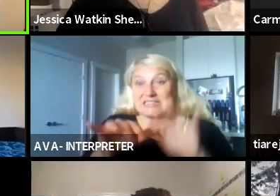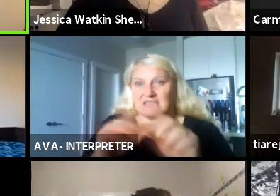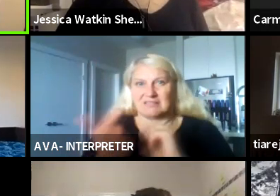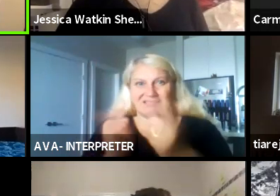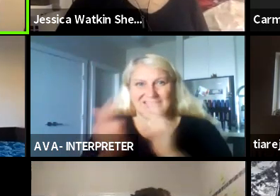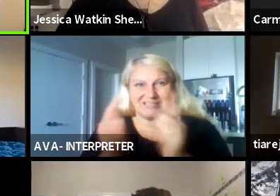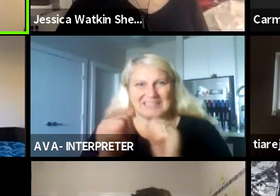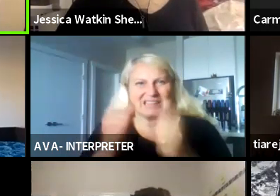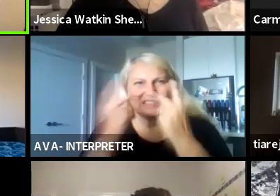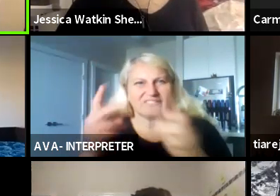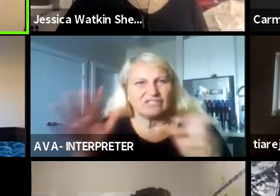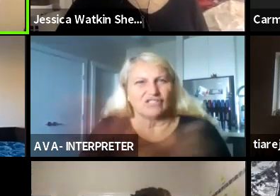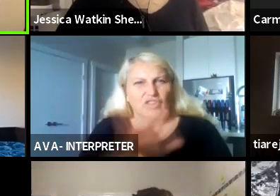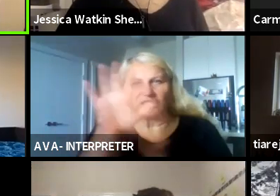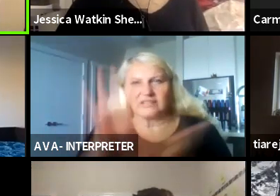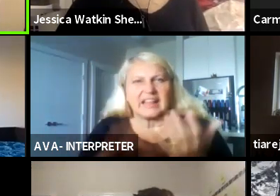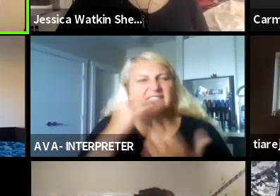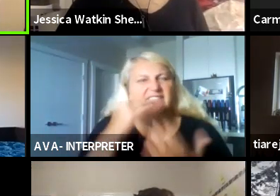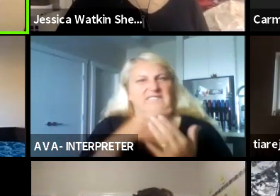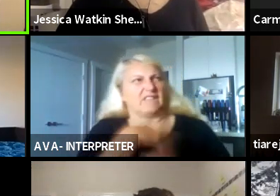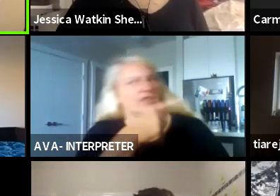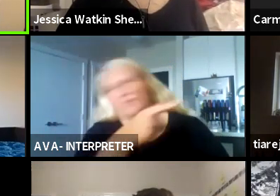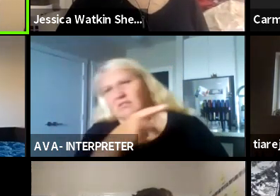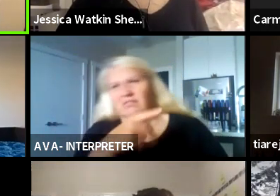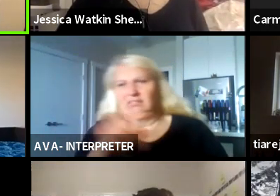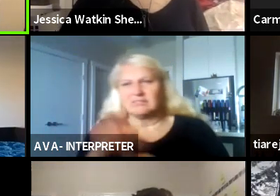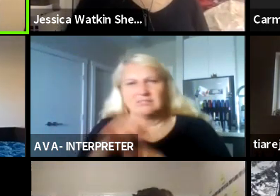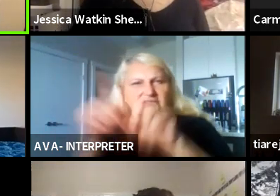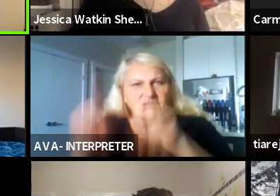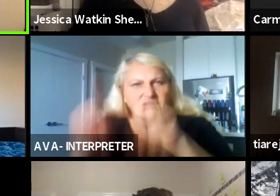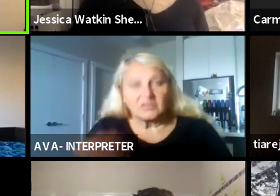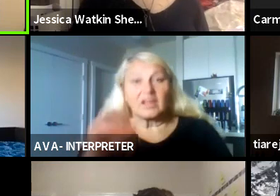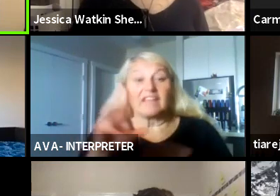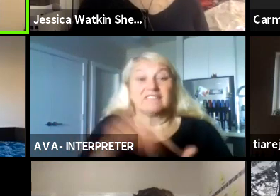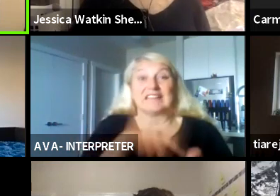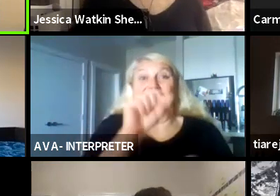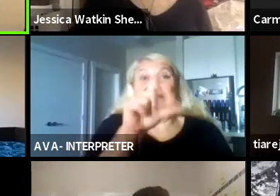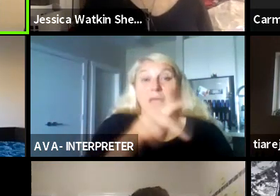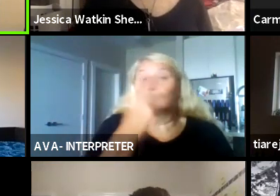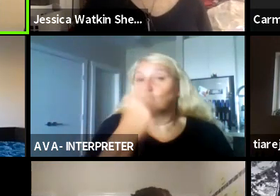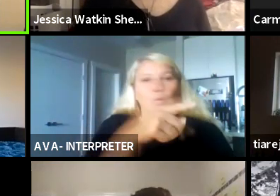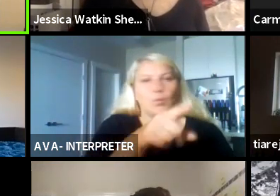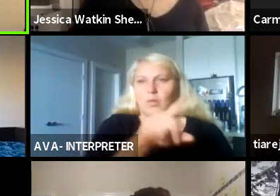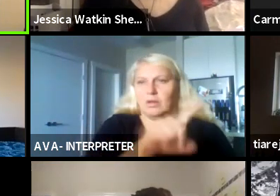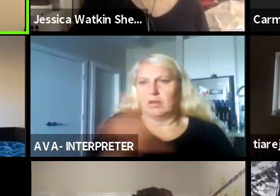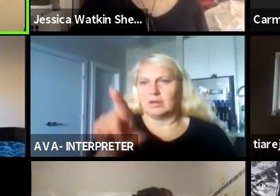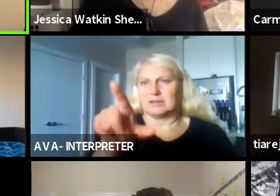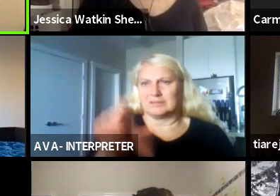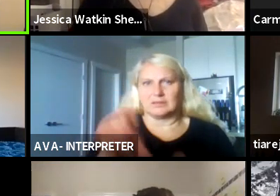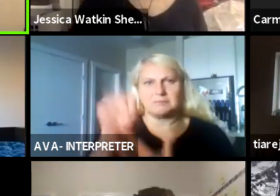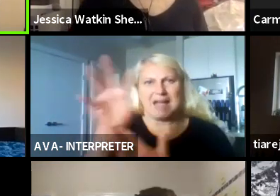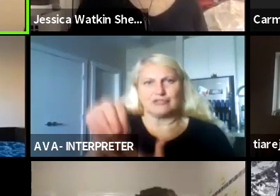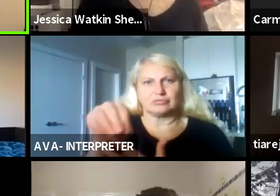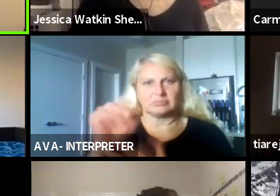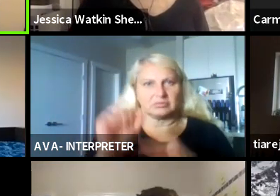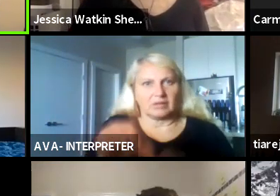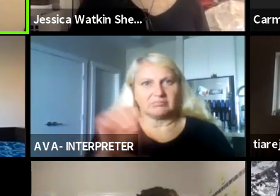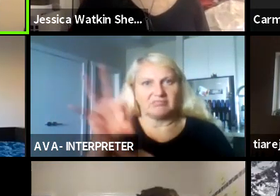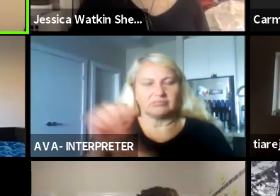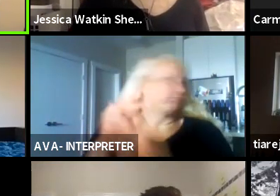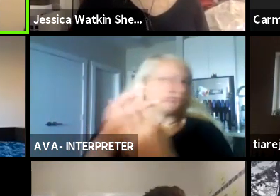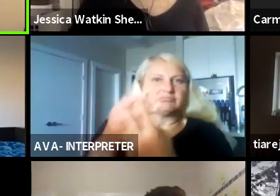receiving microaggressions or harassment in a Slack format, screen cap. People are publishing what they're doing. That's